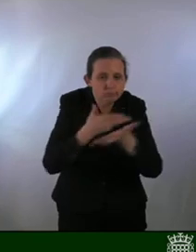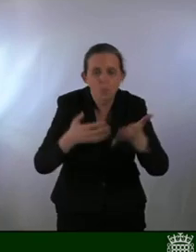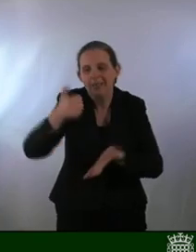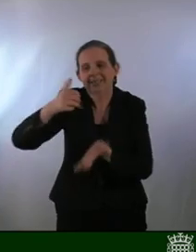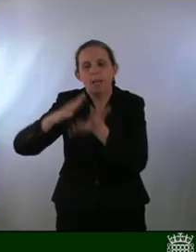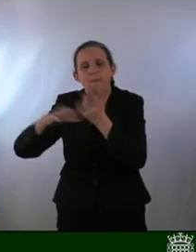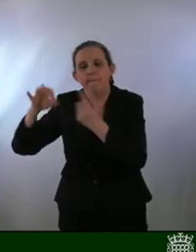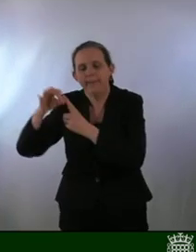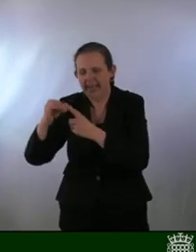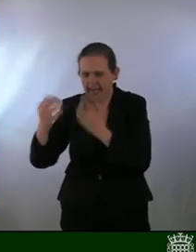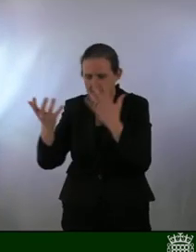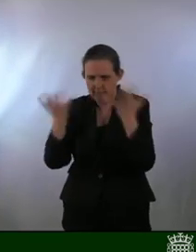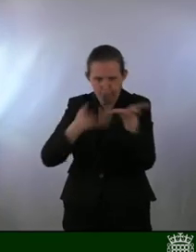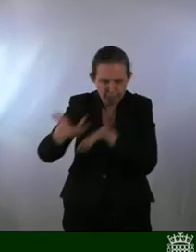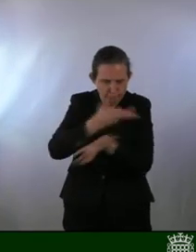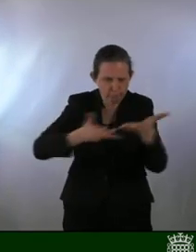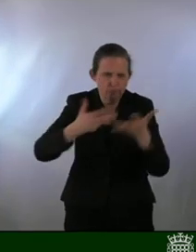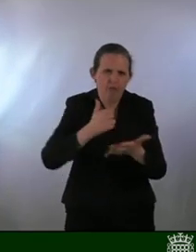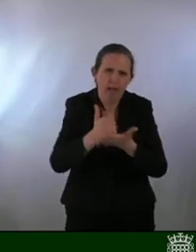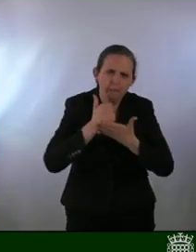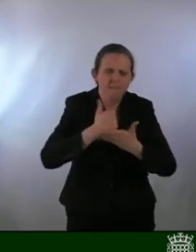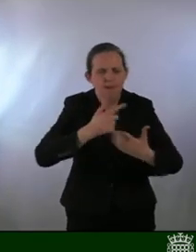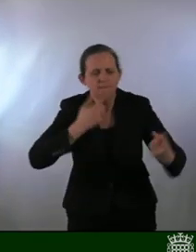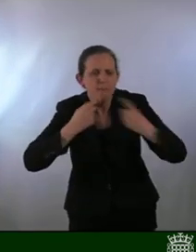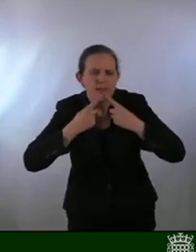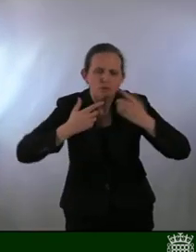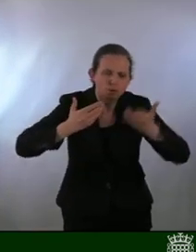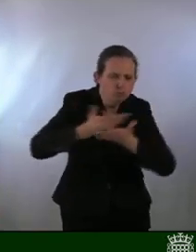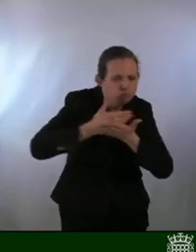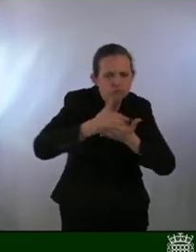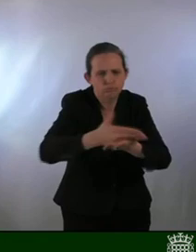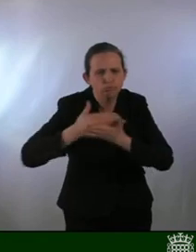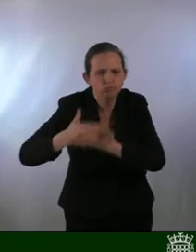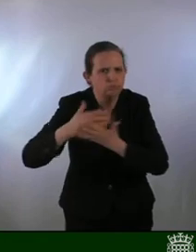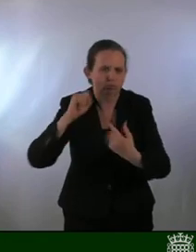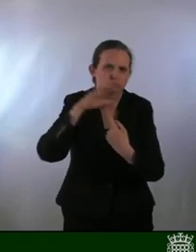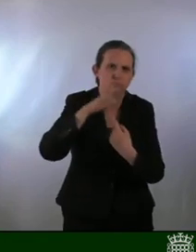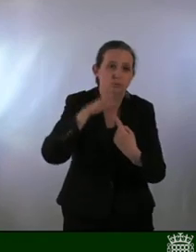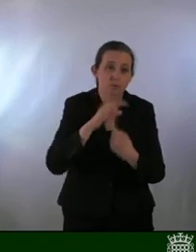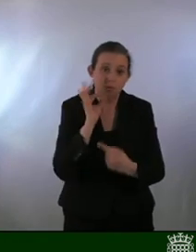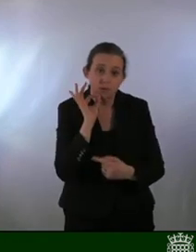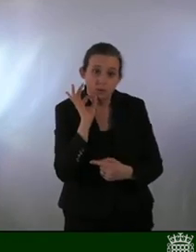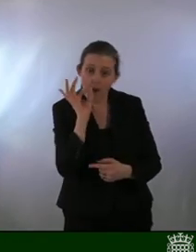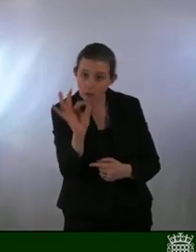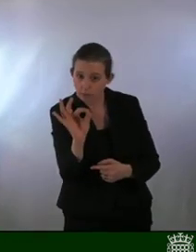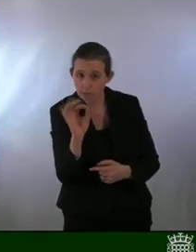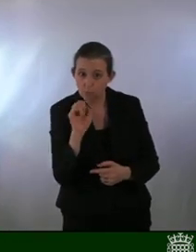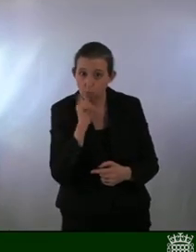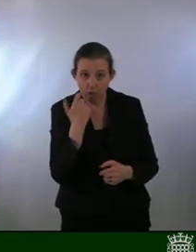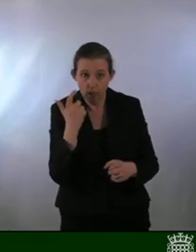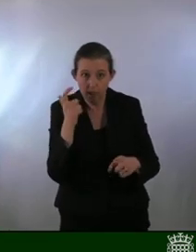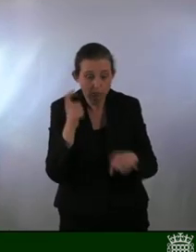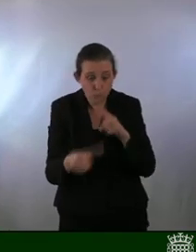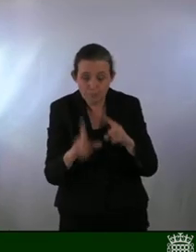was, indeed, in answering all our questions and giving us information to share with constituents. Does my right honourable friend think this is something that could be done in